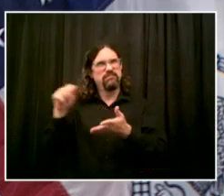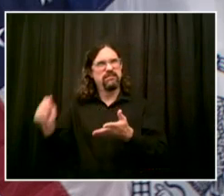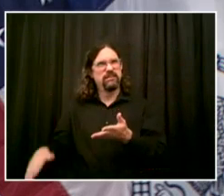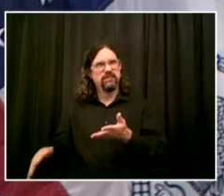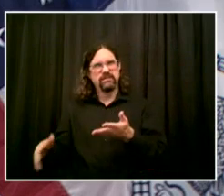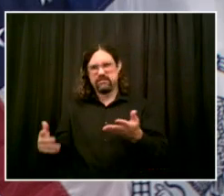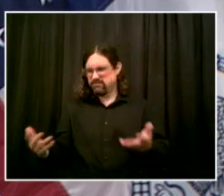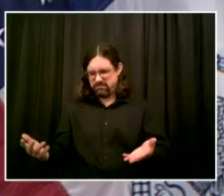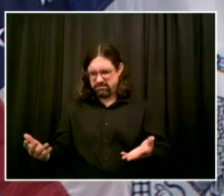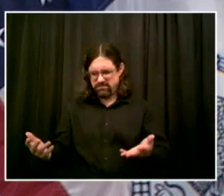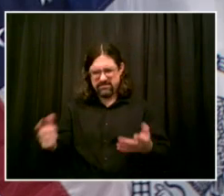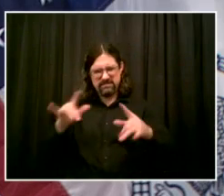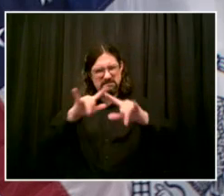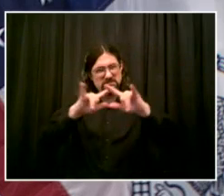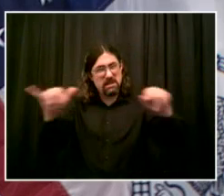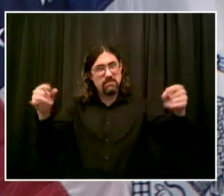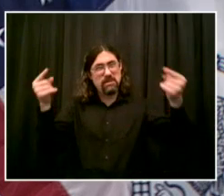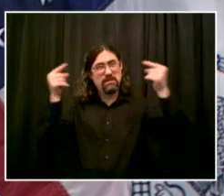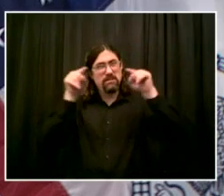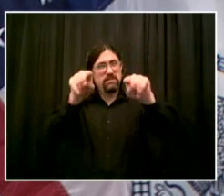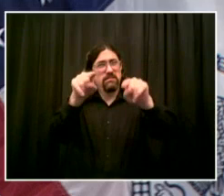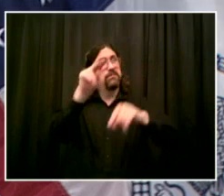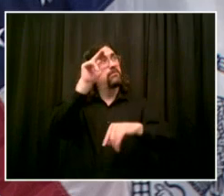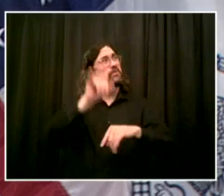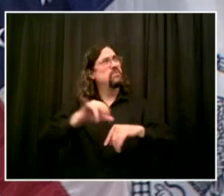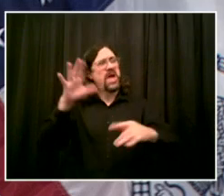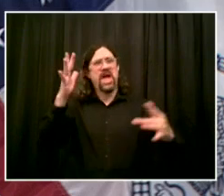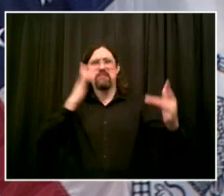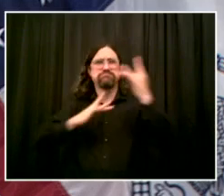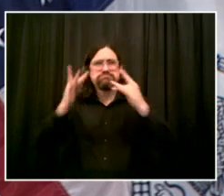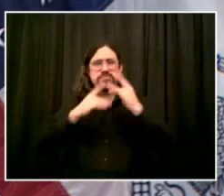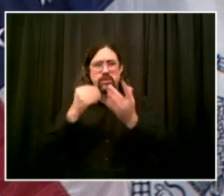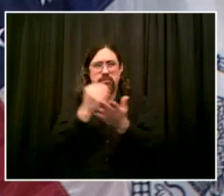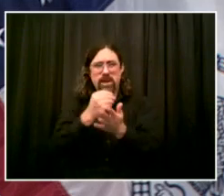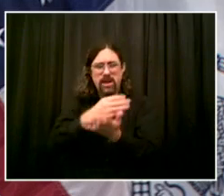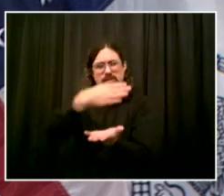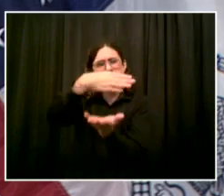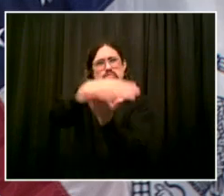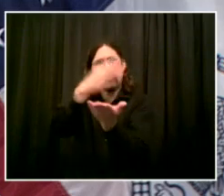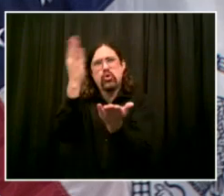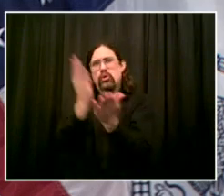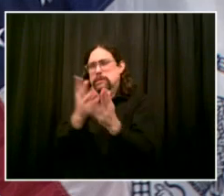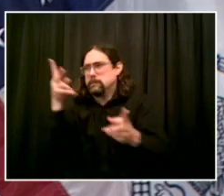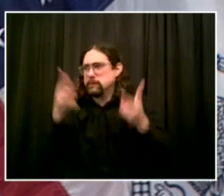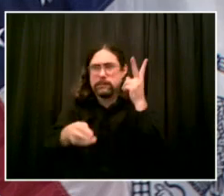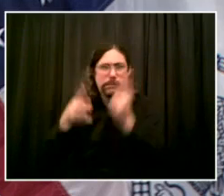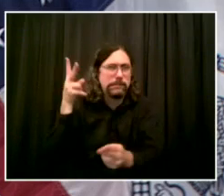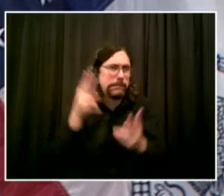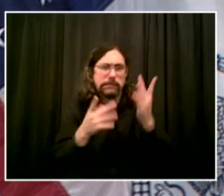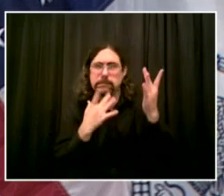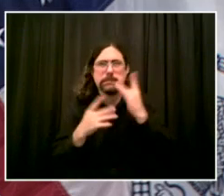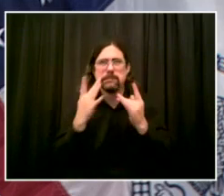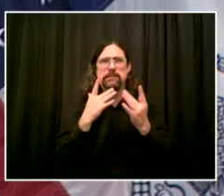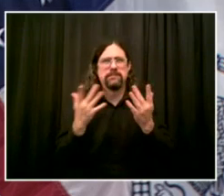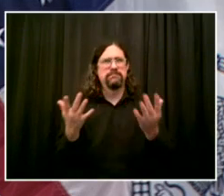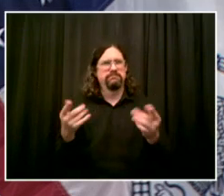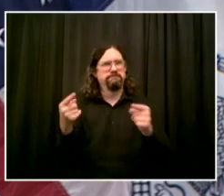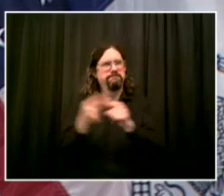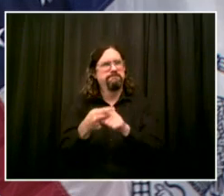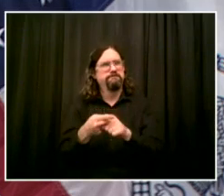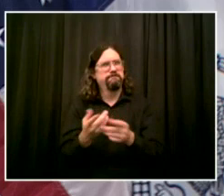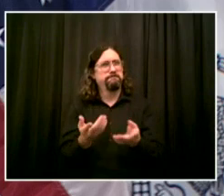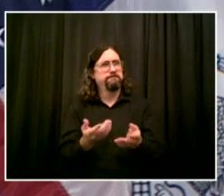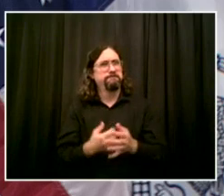commuter tax was there for a long time. It was fair. It was really about asking people who came in and used the services of this city to